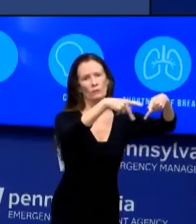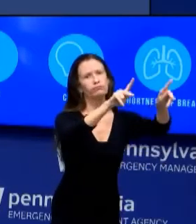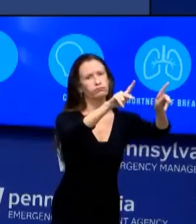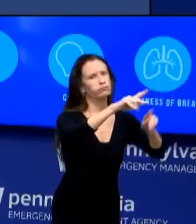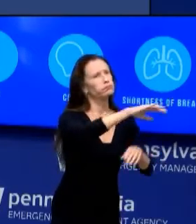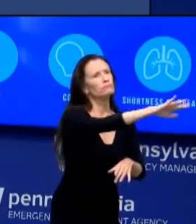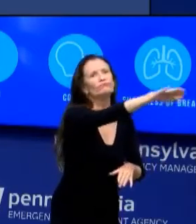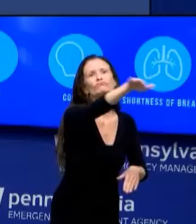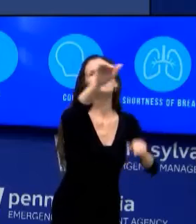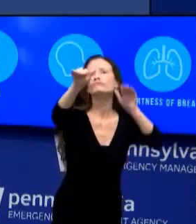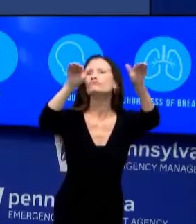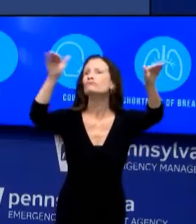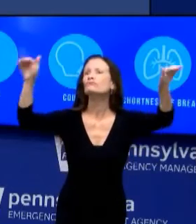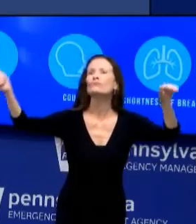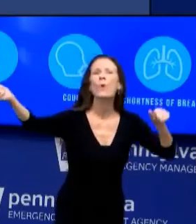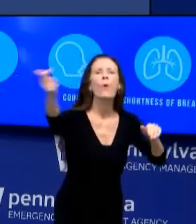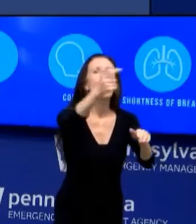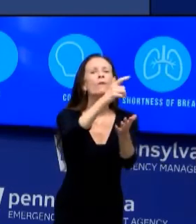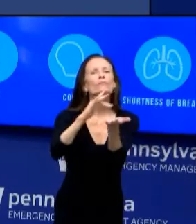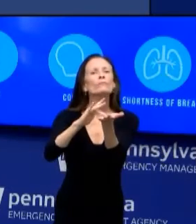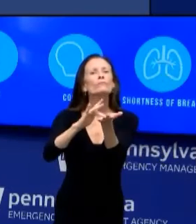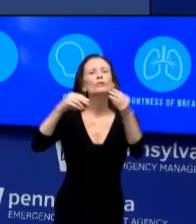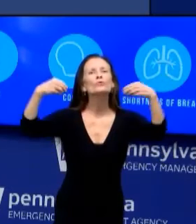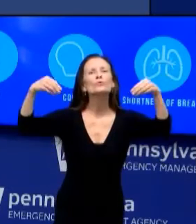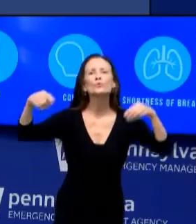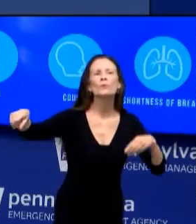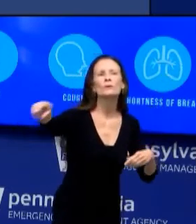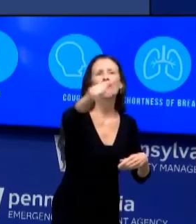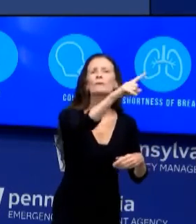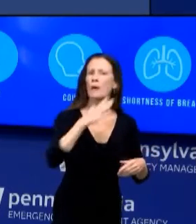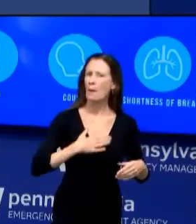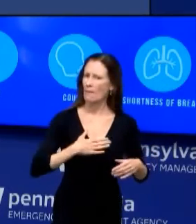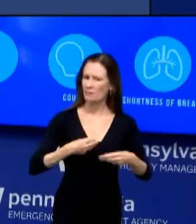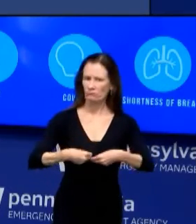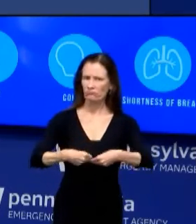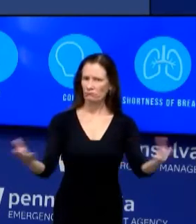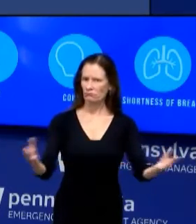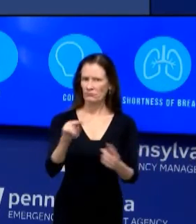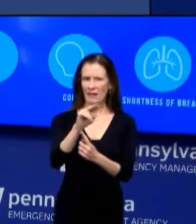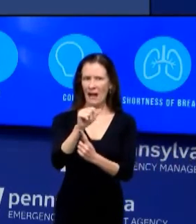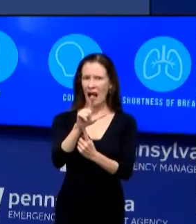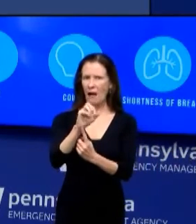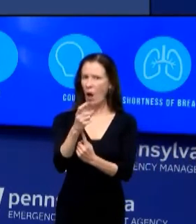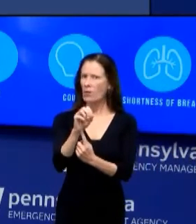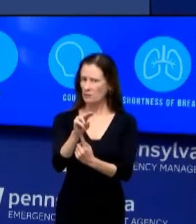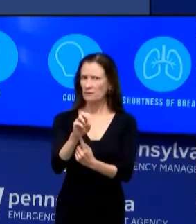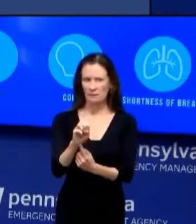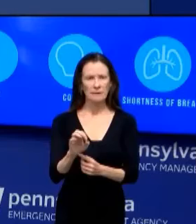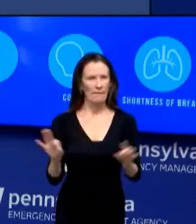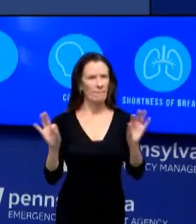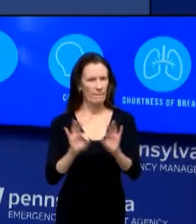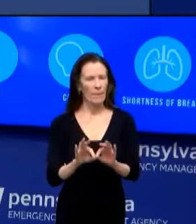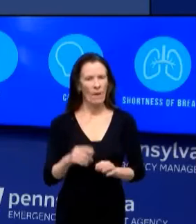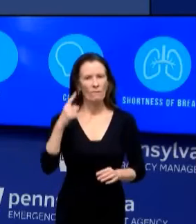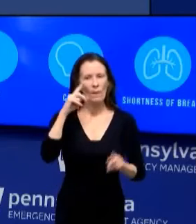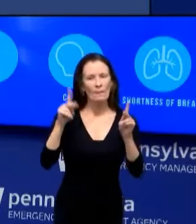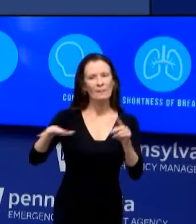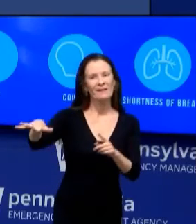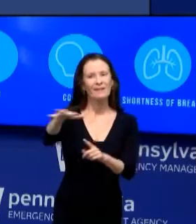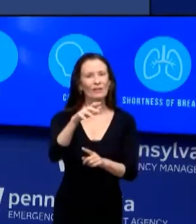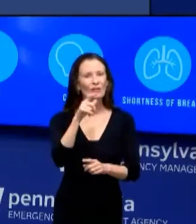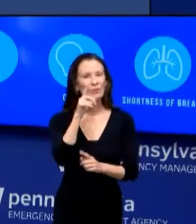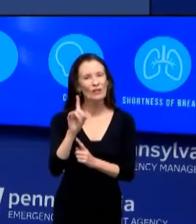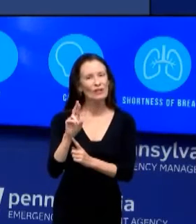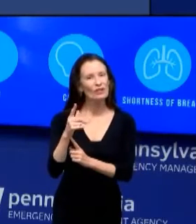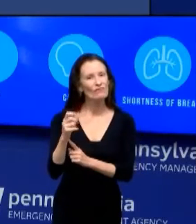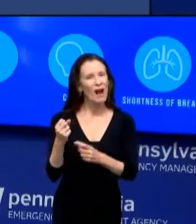official. For Pennsylvanians in recovery, we know that this can be an especially difficult time for